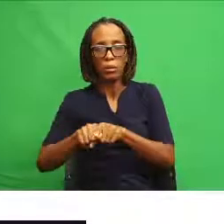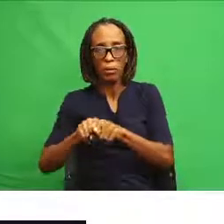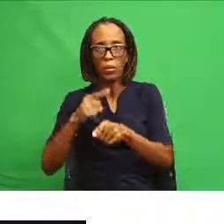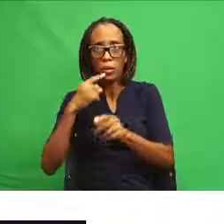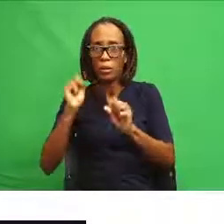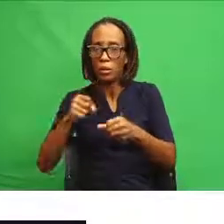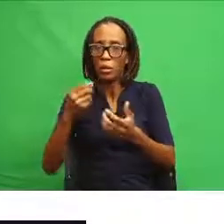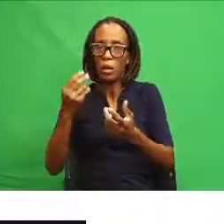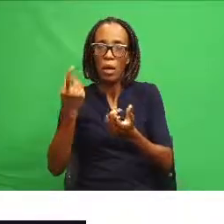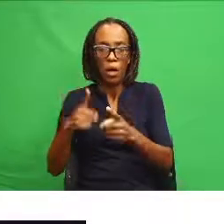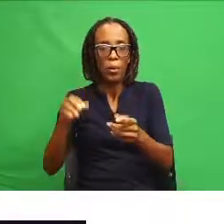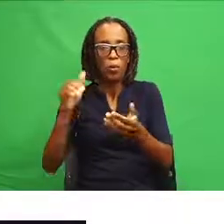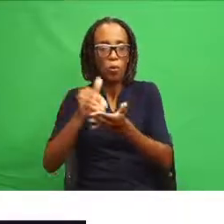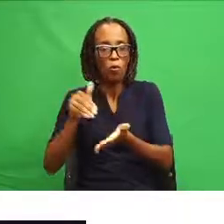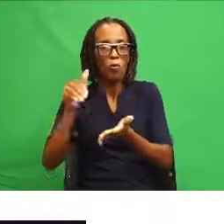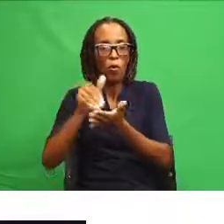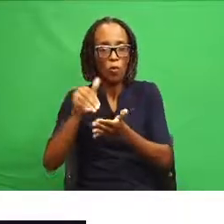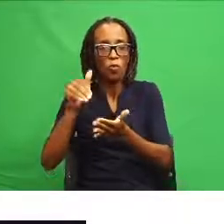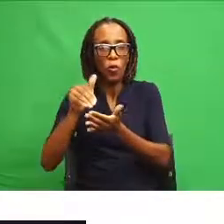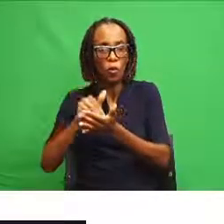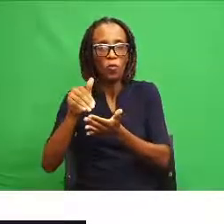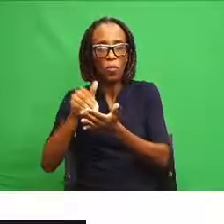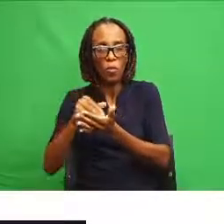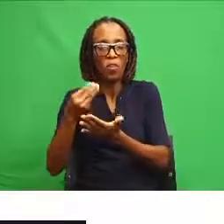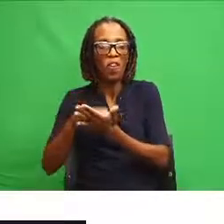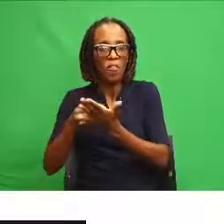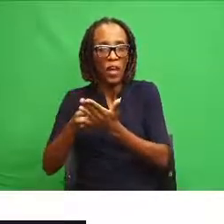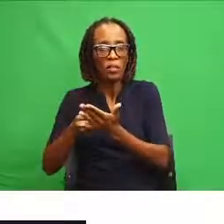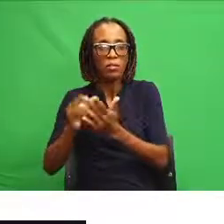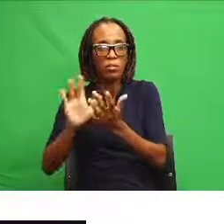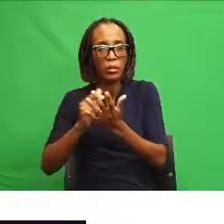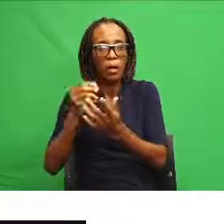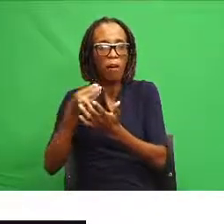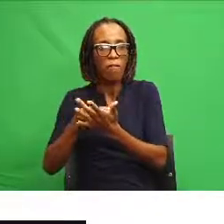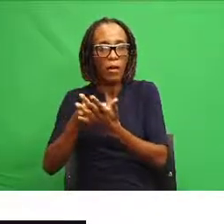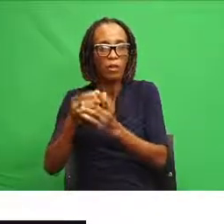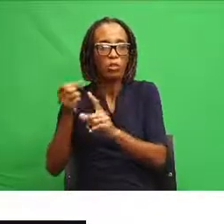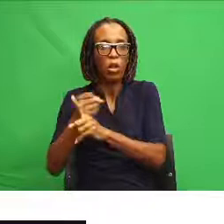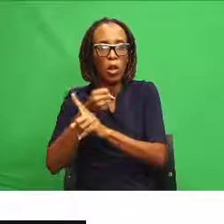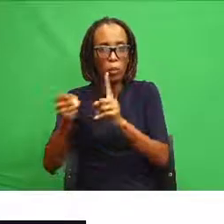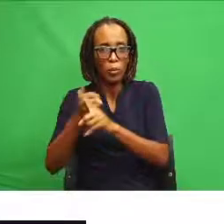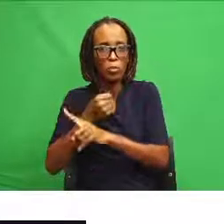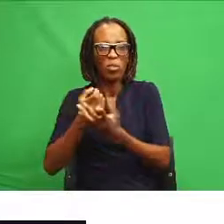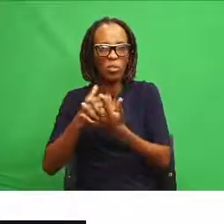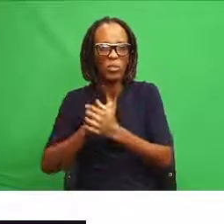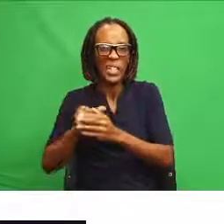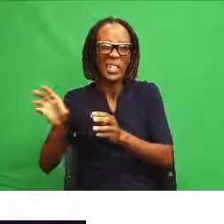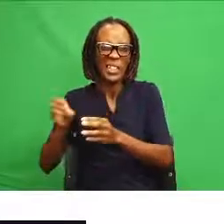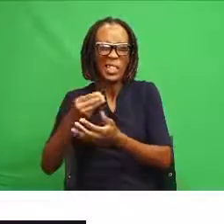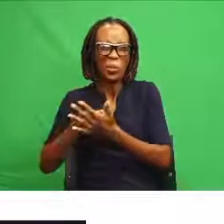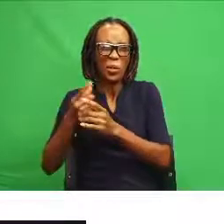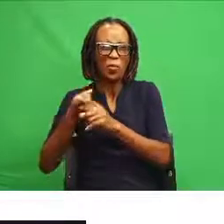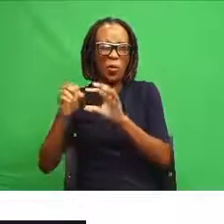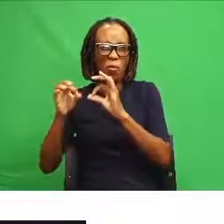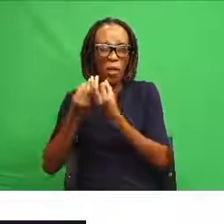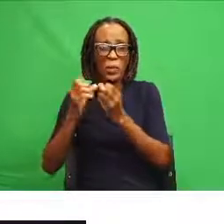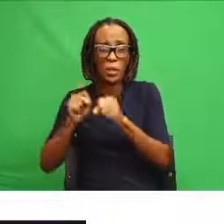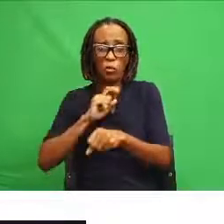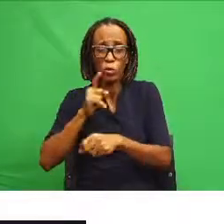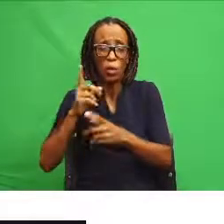financial abuse is one of the more predominant types of elder abuse reported